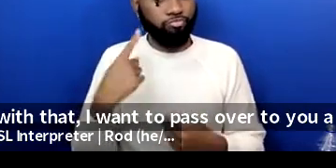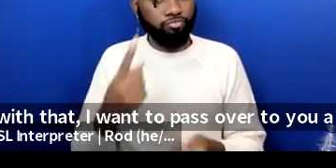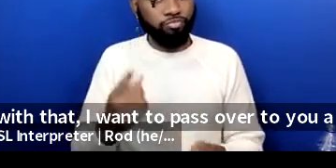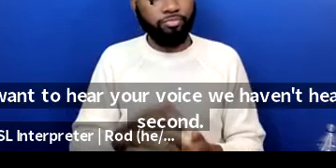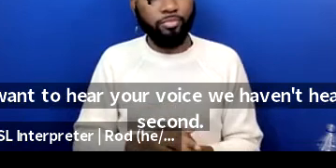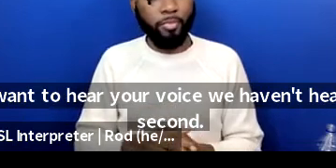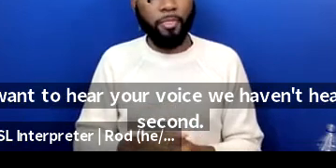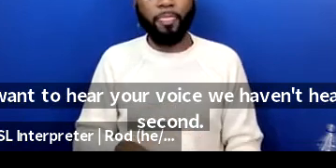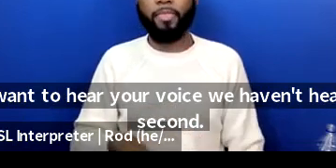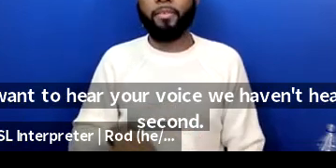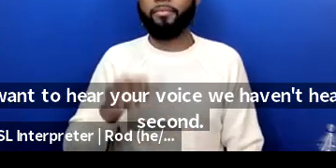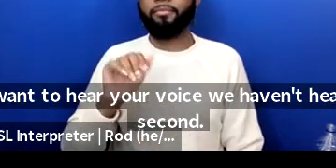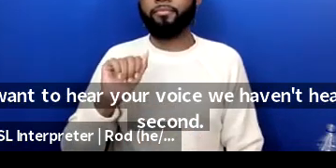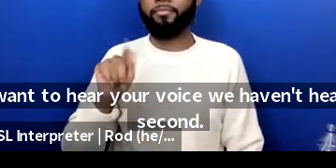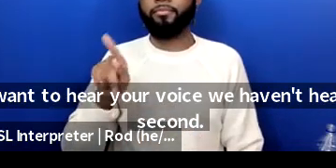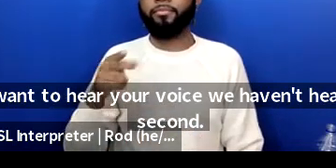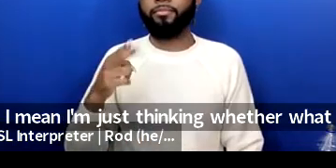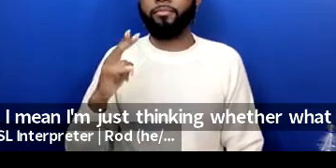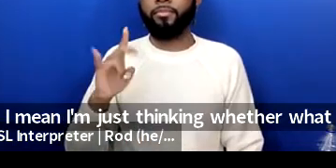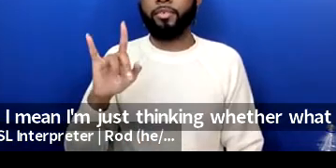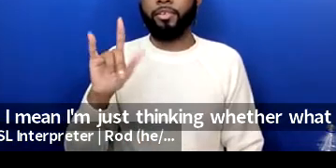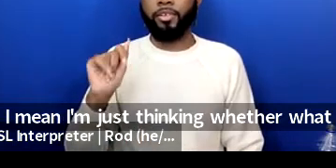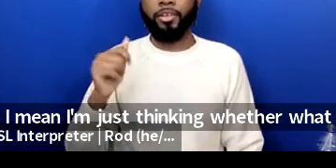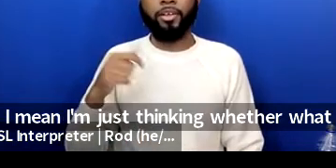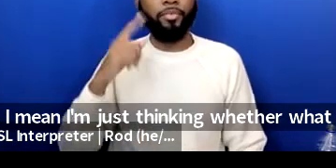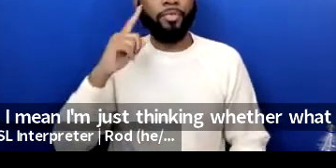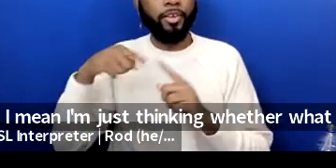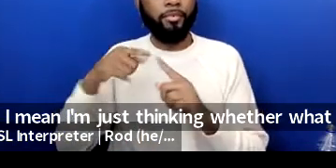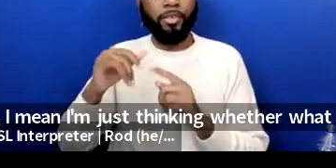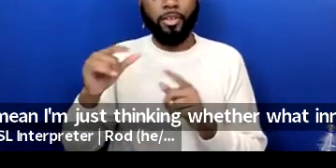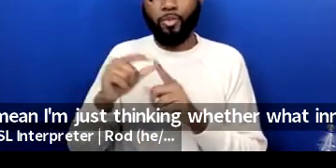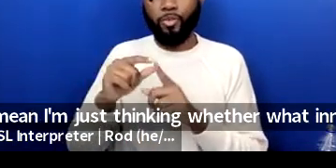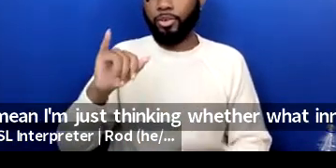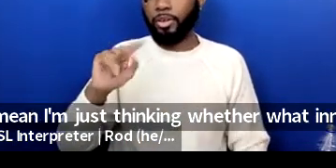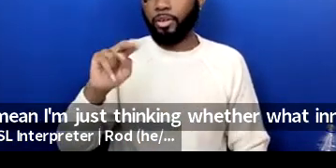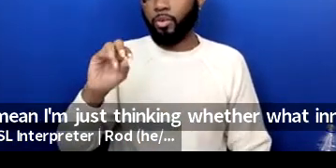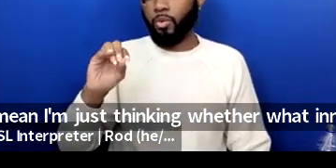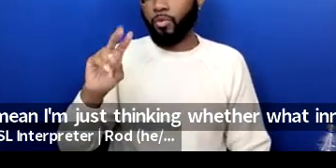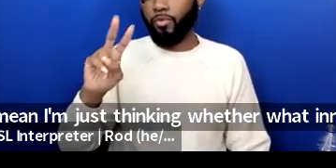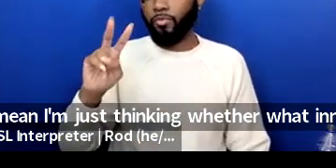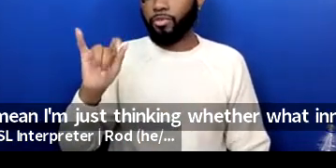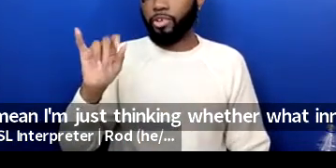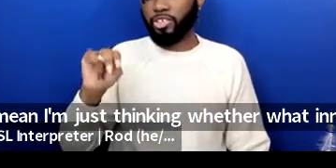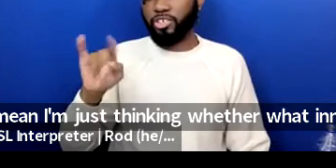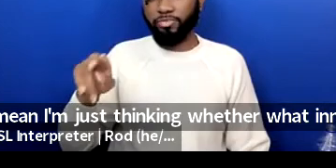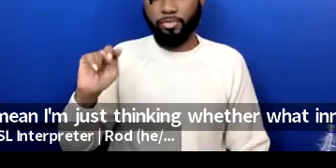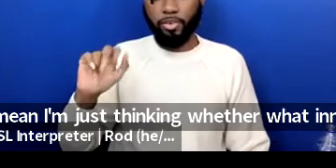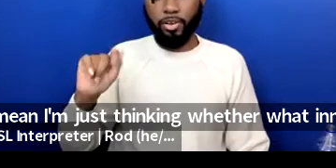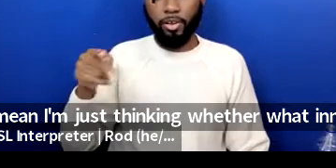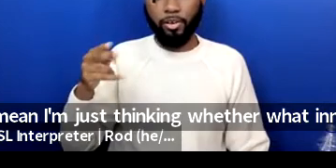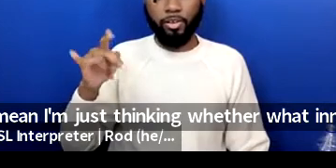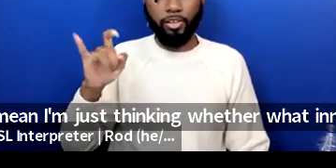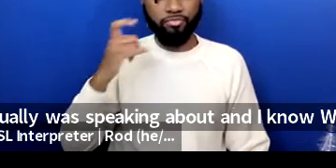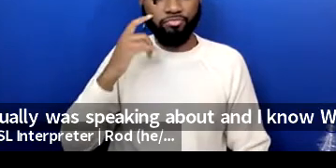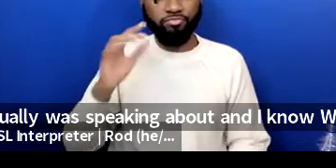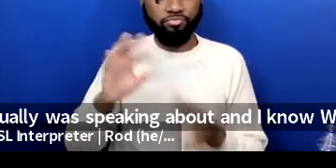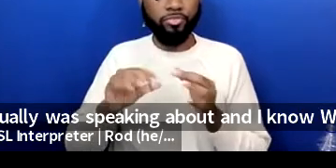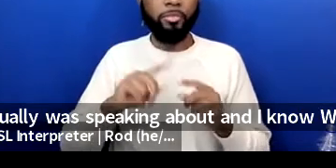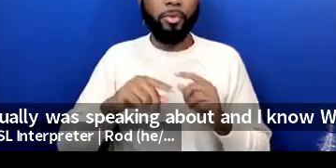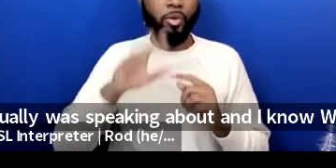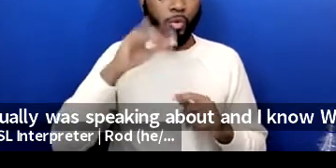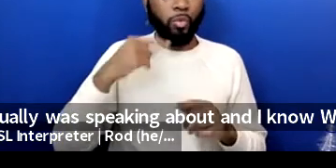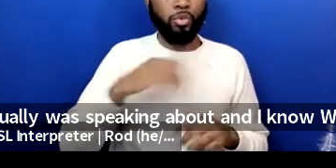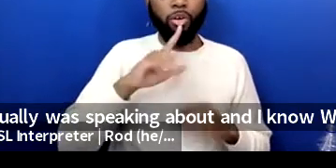I was just thinking about the word innovation that Natalie was speaking about. And I know we're still talking about theater in terms